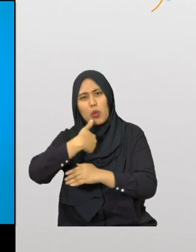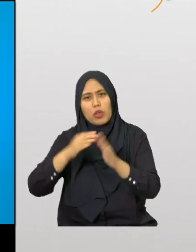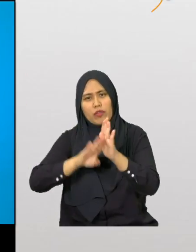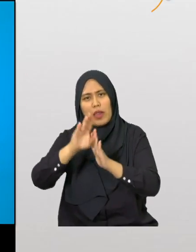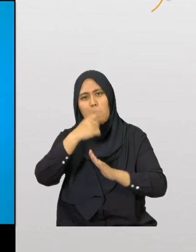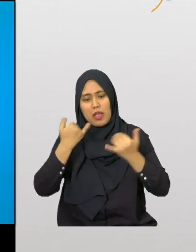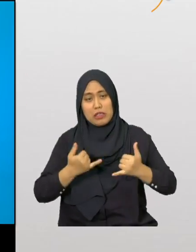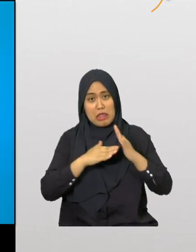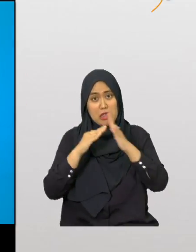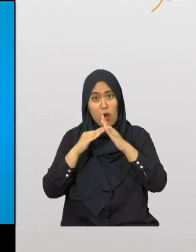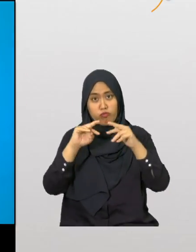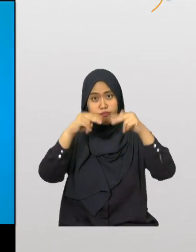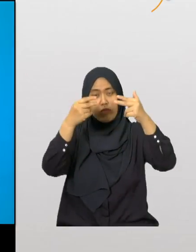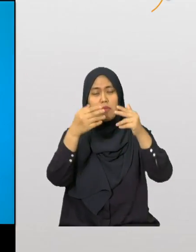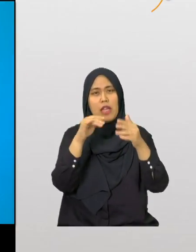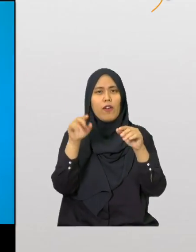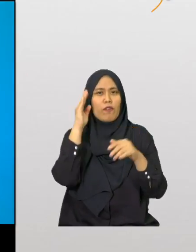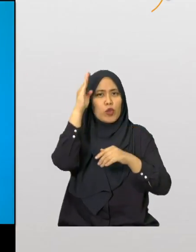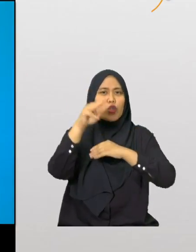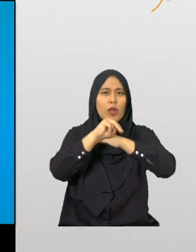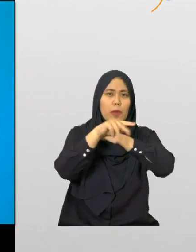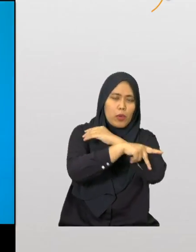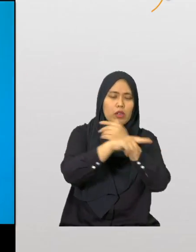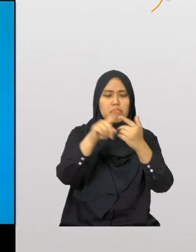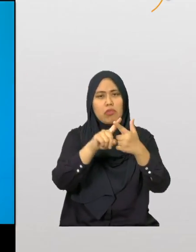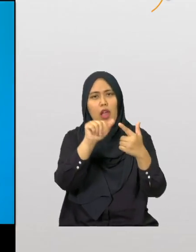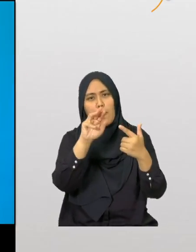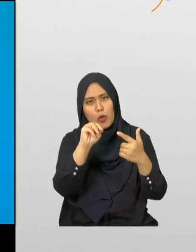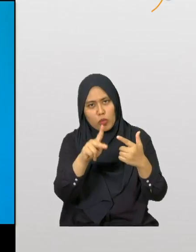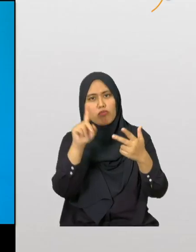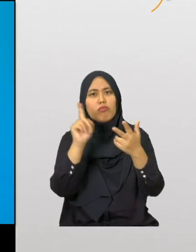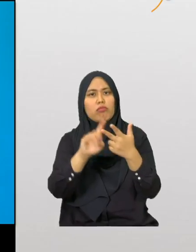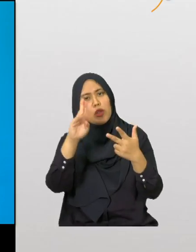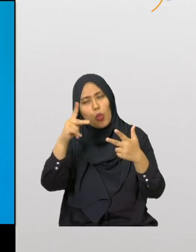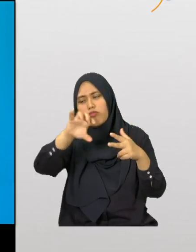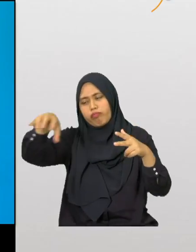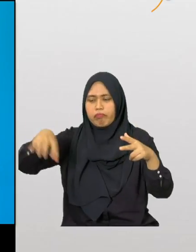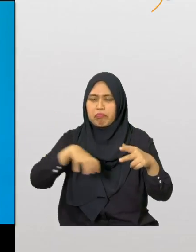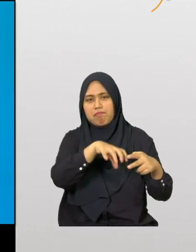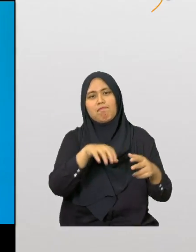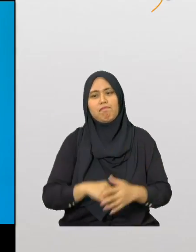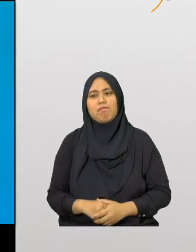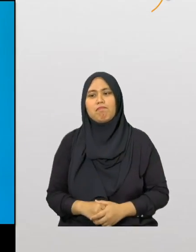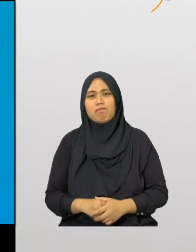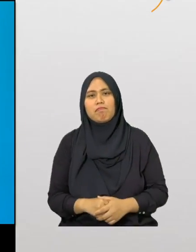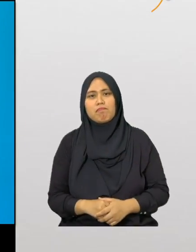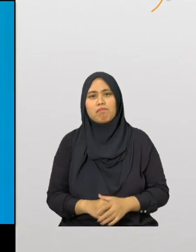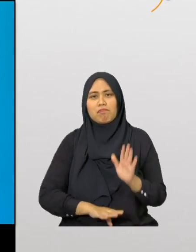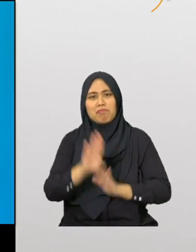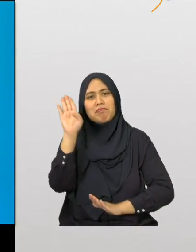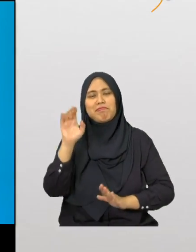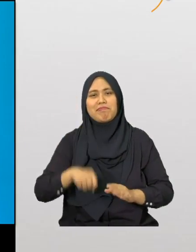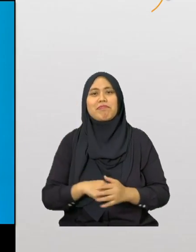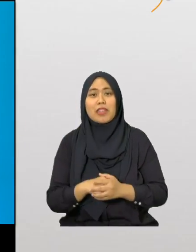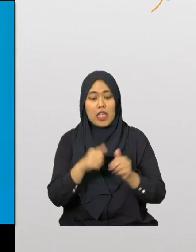into the future Marine Parade, the future Ang Mo Kio, the future Bedok, and others. Each development will learn